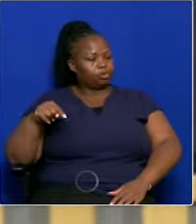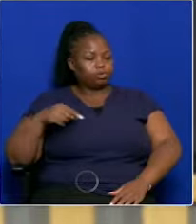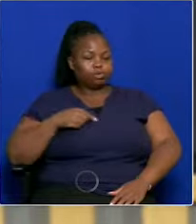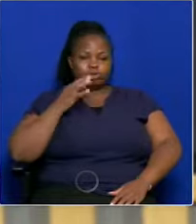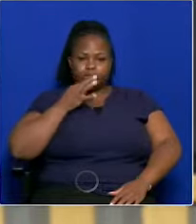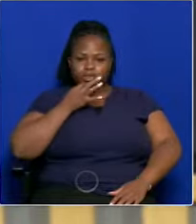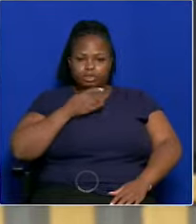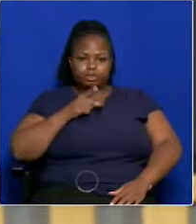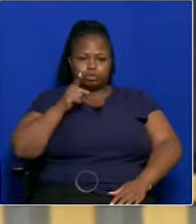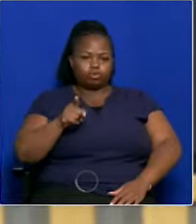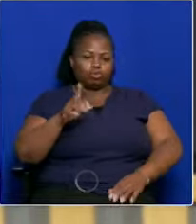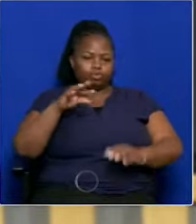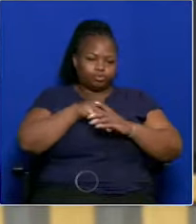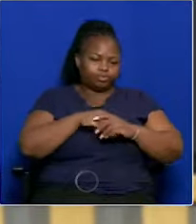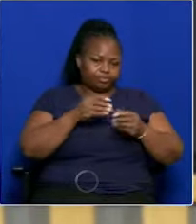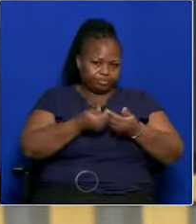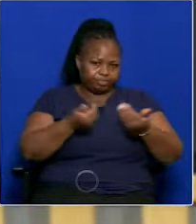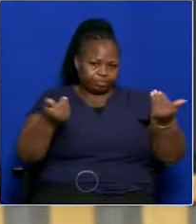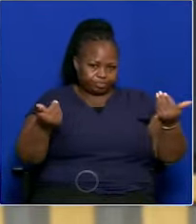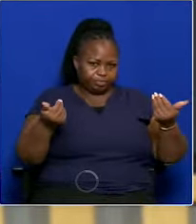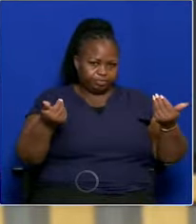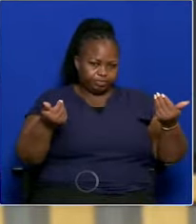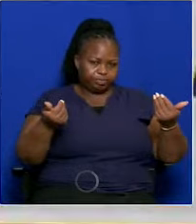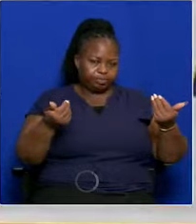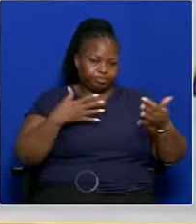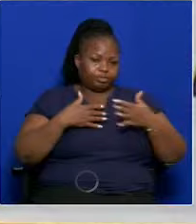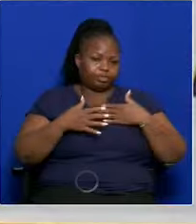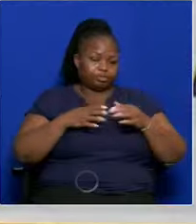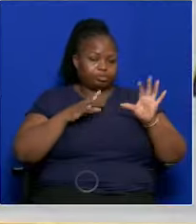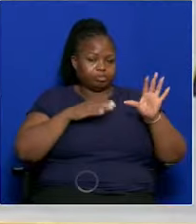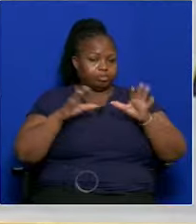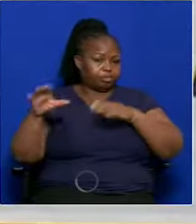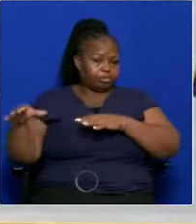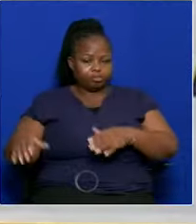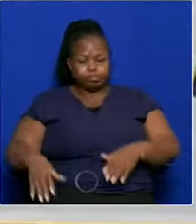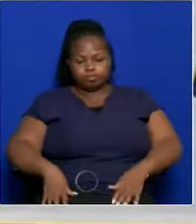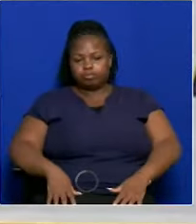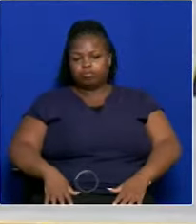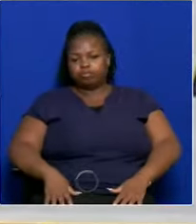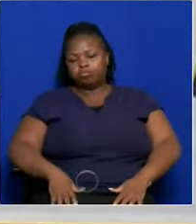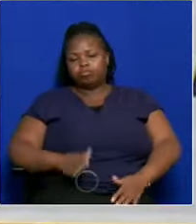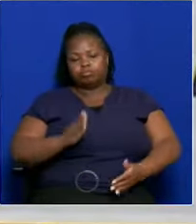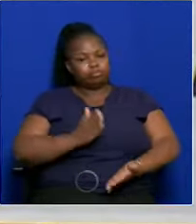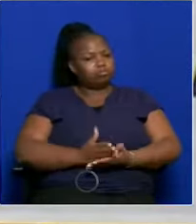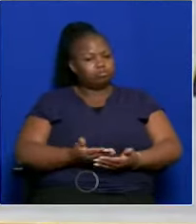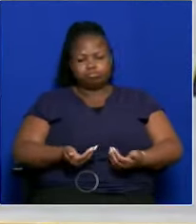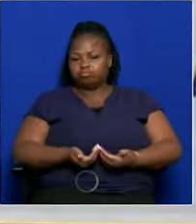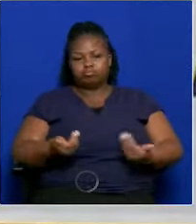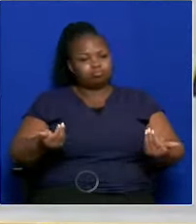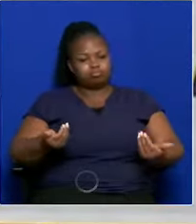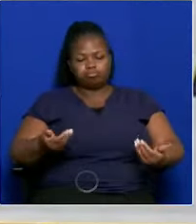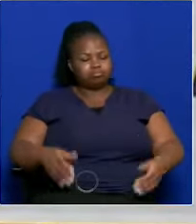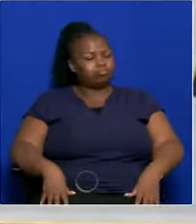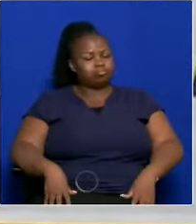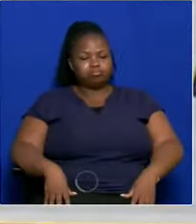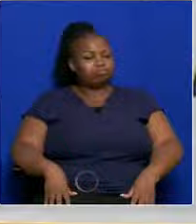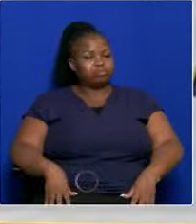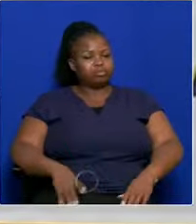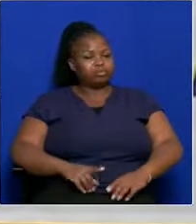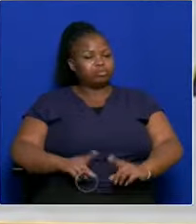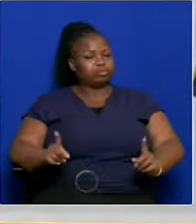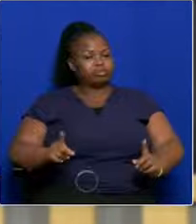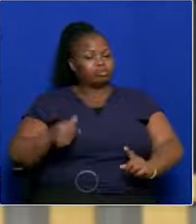faction, of any one of the factions? Definitely. Factions put me where they want me, but I'm not part of